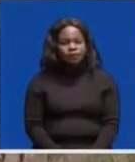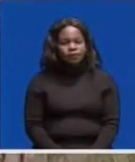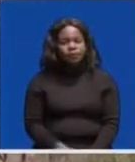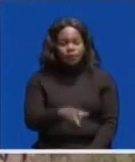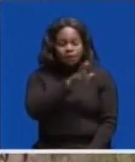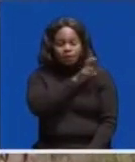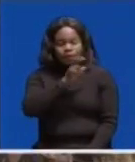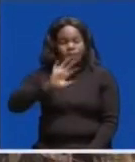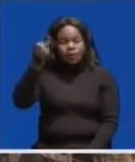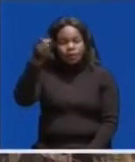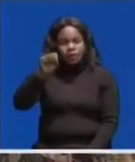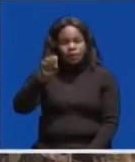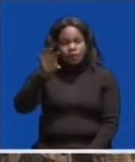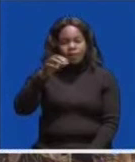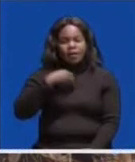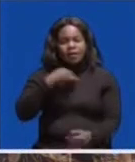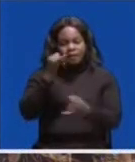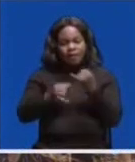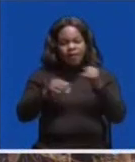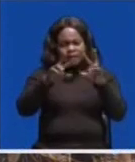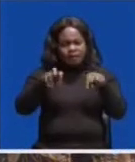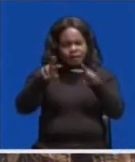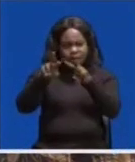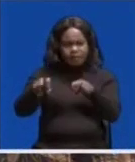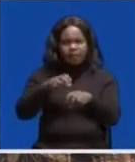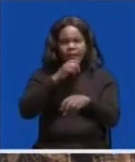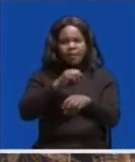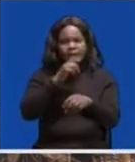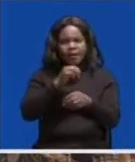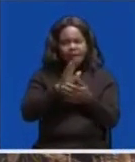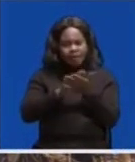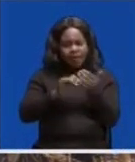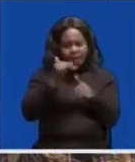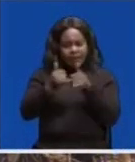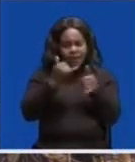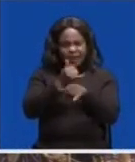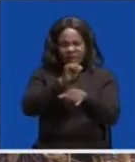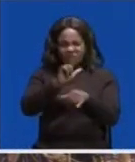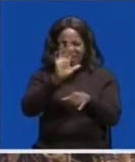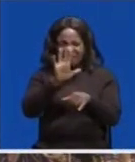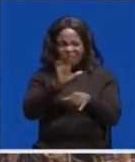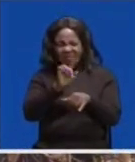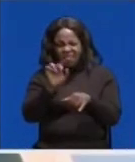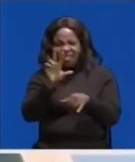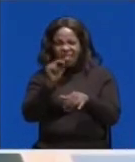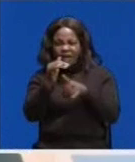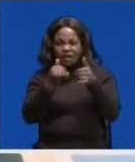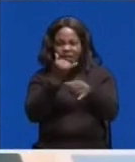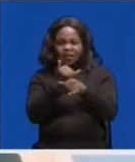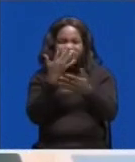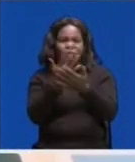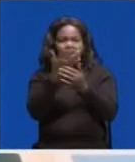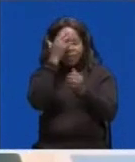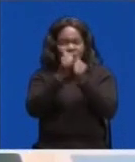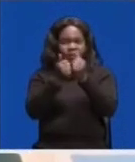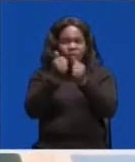Police in Southern Province have concluded investigations in a matter in which a man believed to be between 25 and 30 years old was arrested for